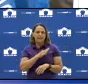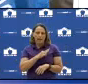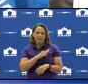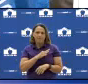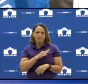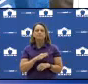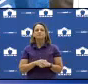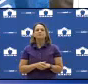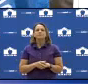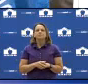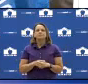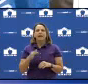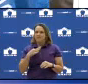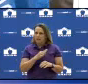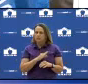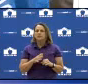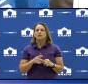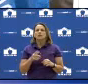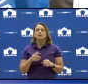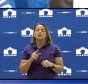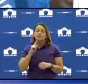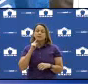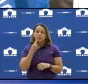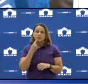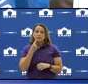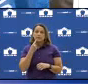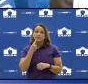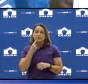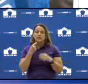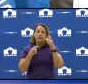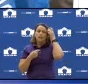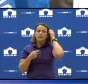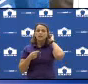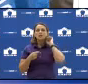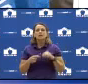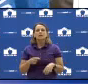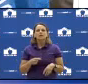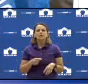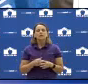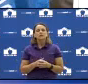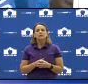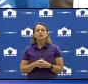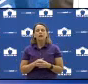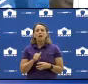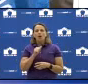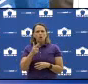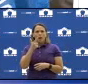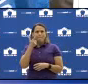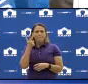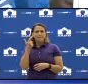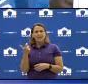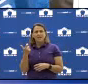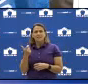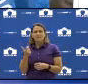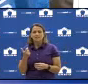our faculty. And we take that very seriously. We take it very seriously, not because of